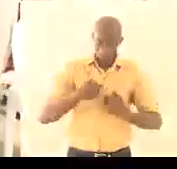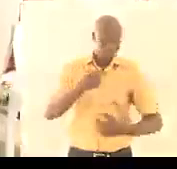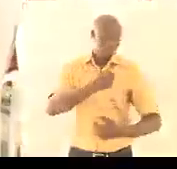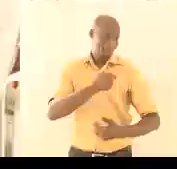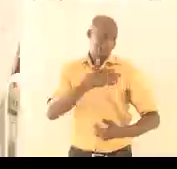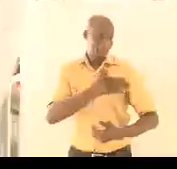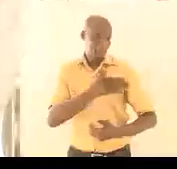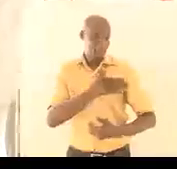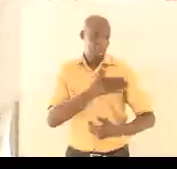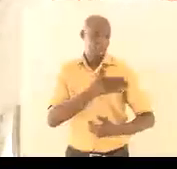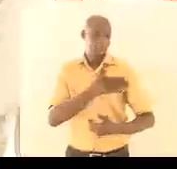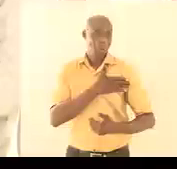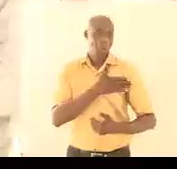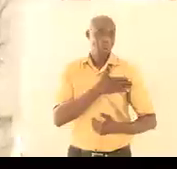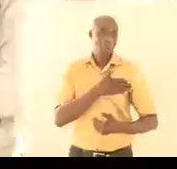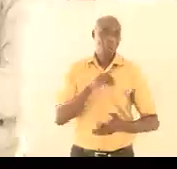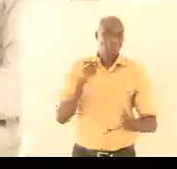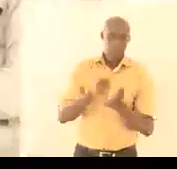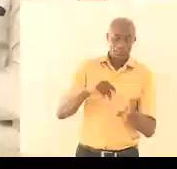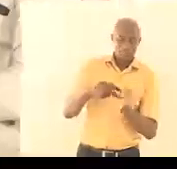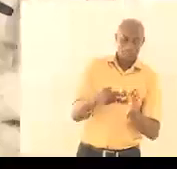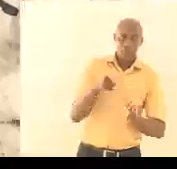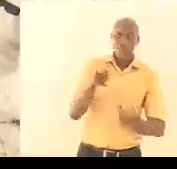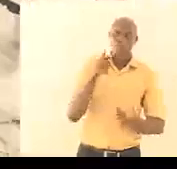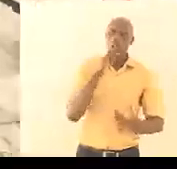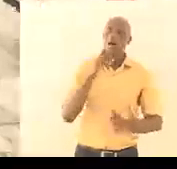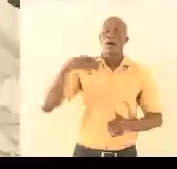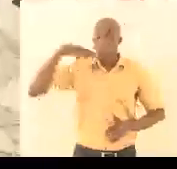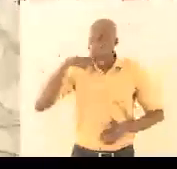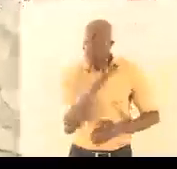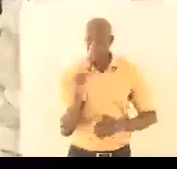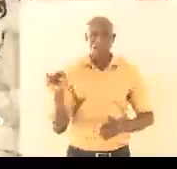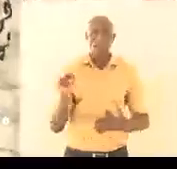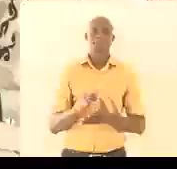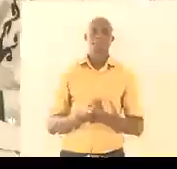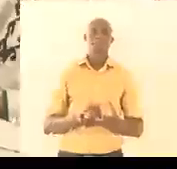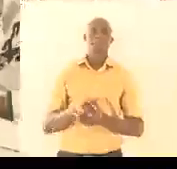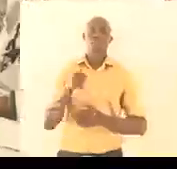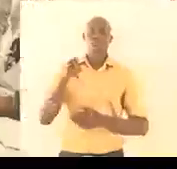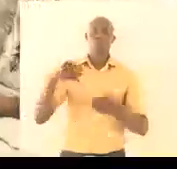show, then most likely you are only lying. You have never loved.